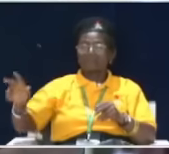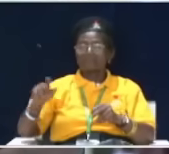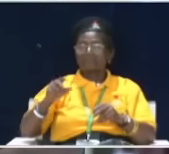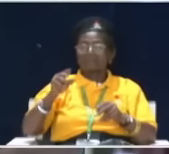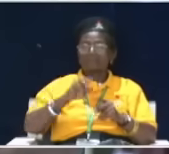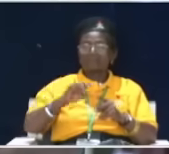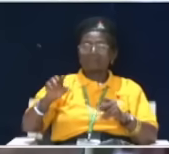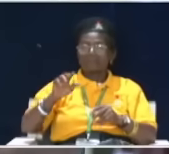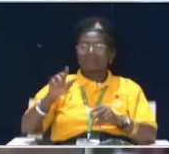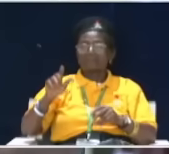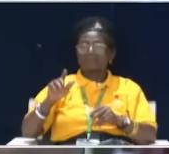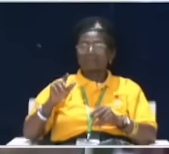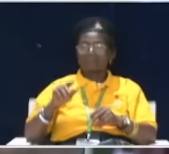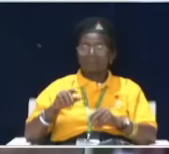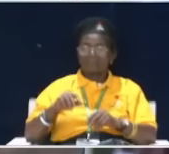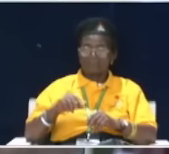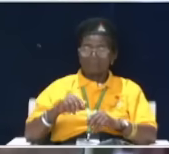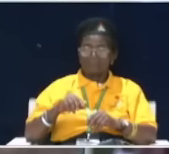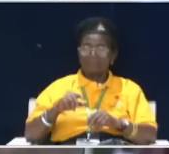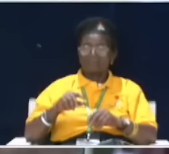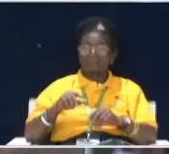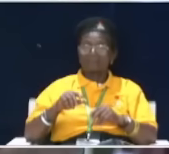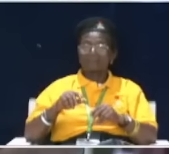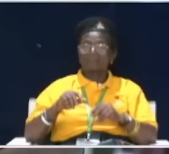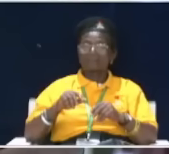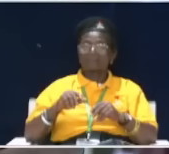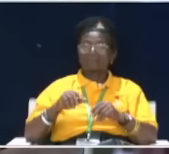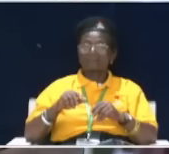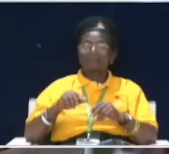29. Proverbs 22,